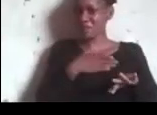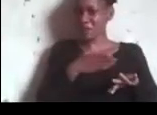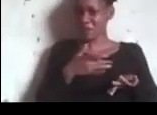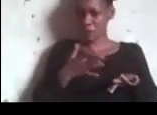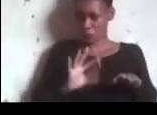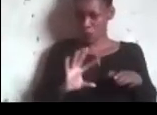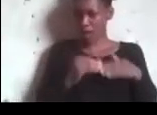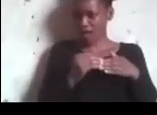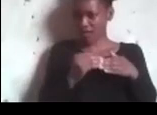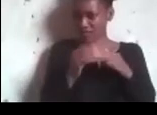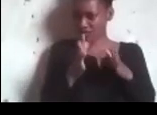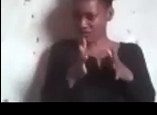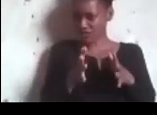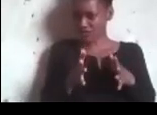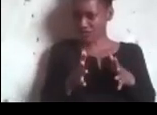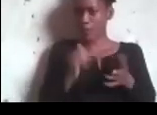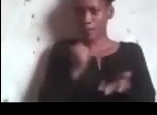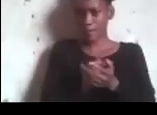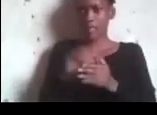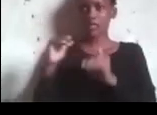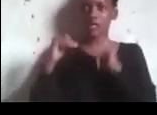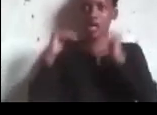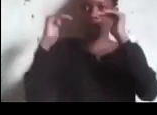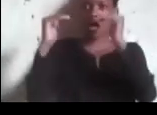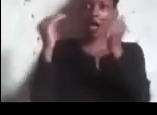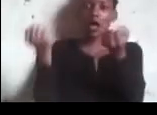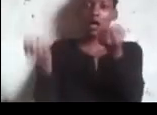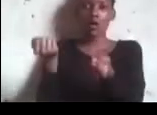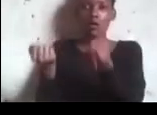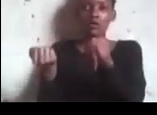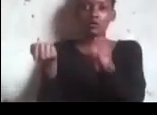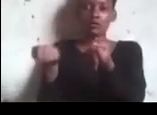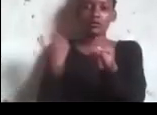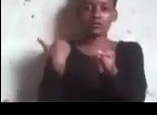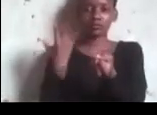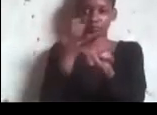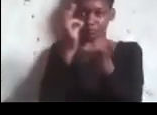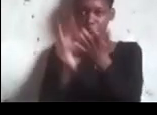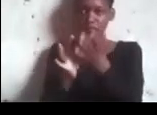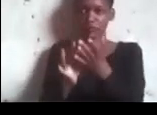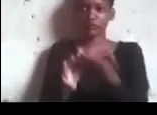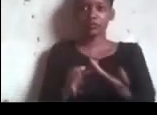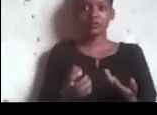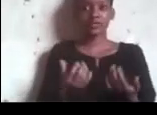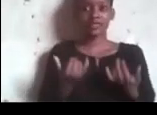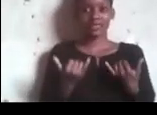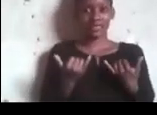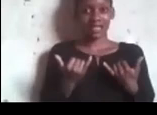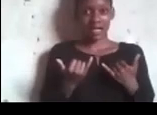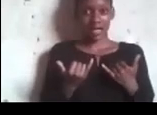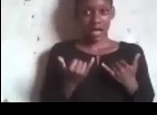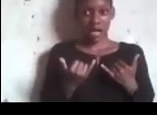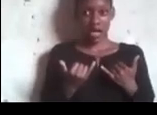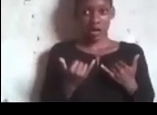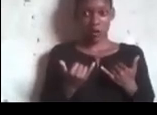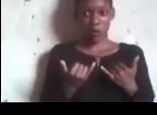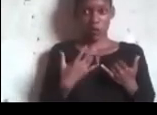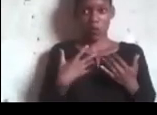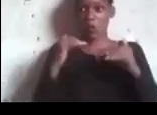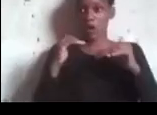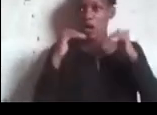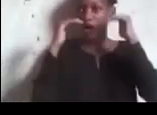he must approach the High Court. So at the moment, only the High Court is the one that can